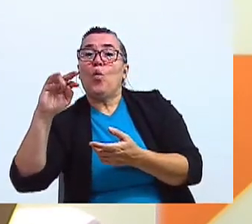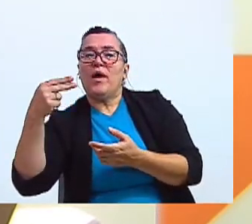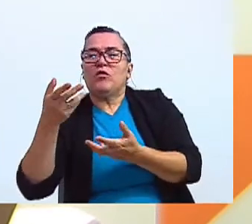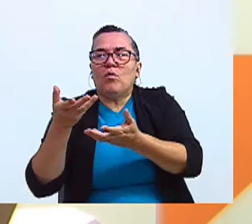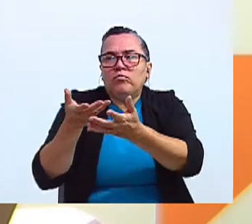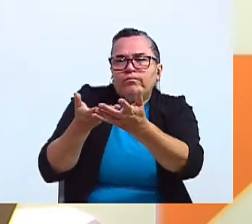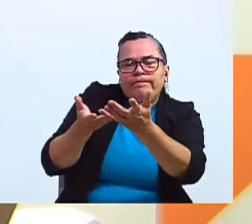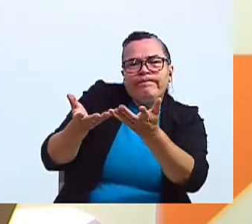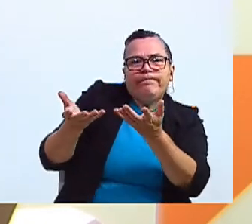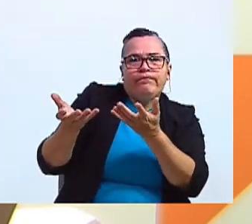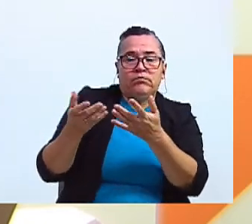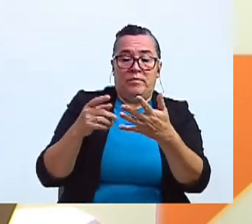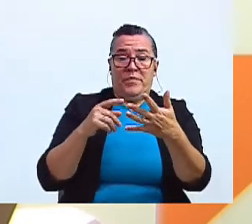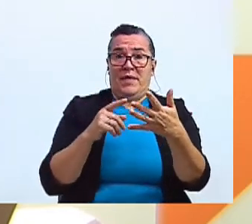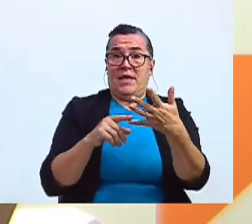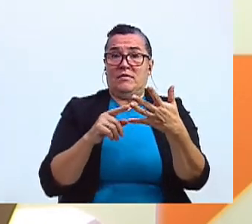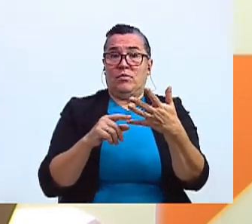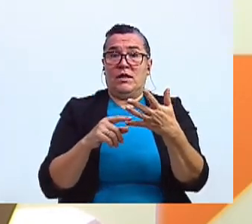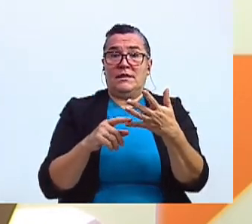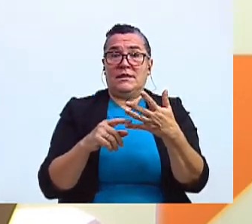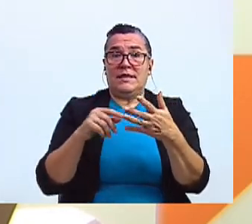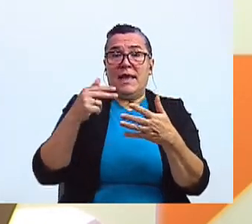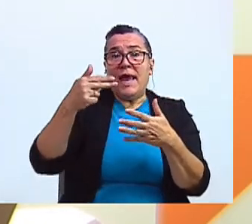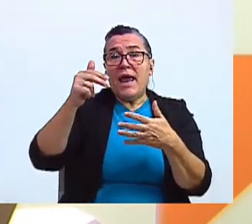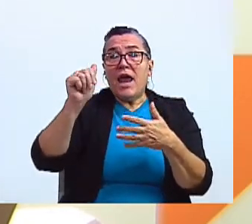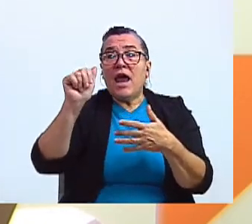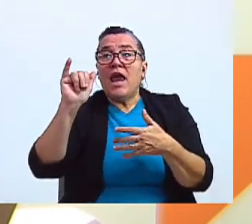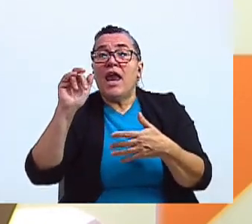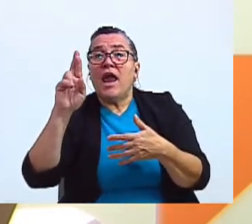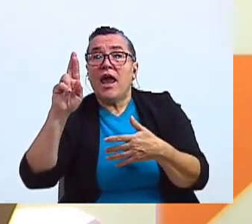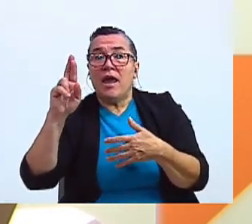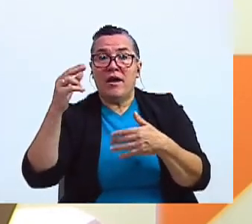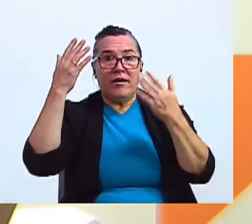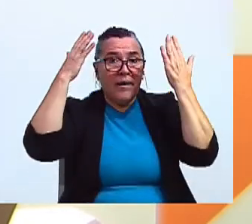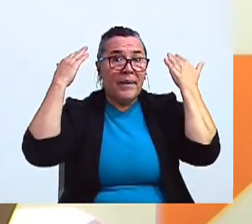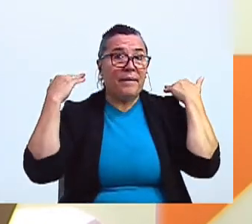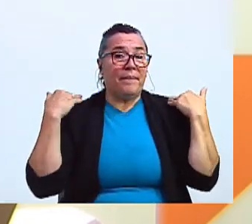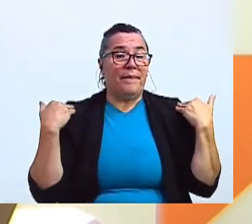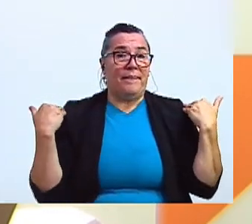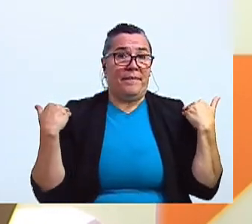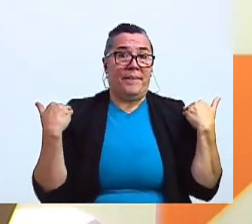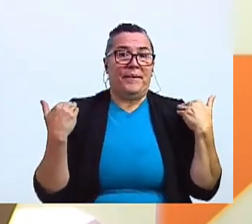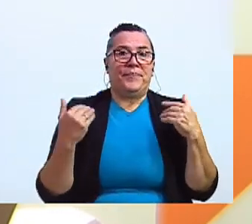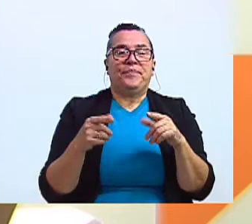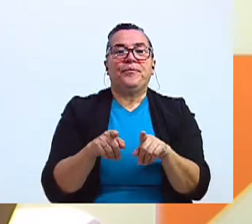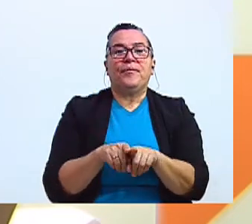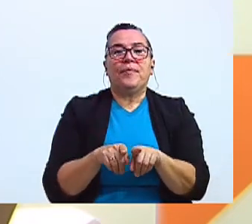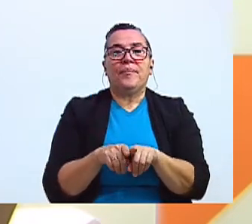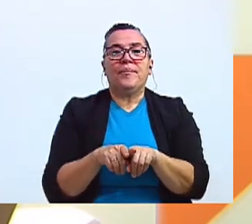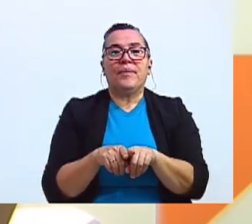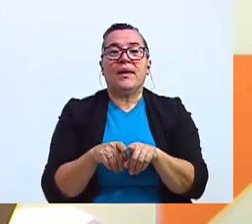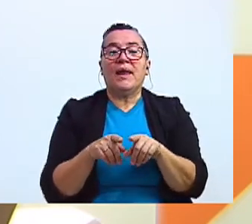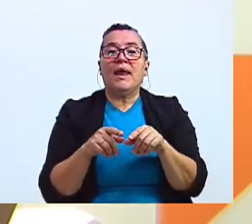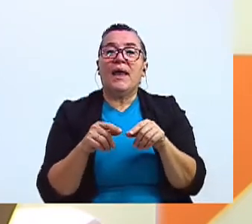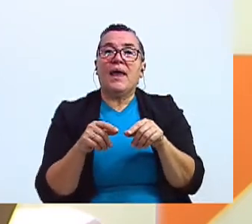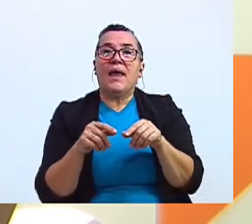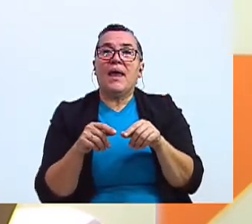Then you have heard. Okay, heard. Now you have